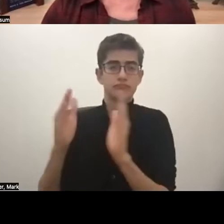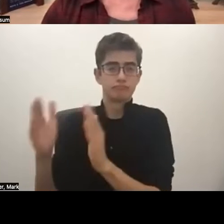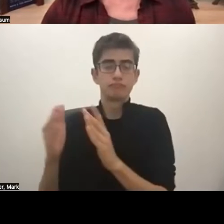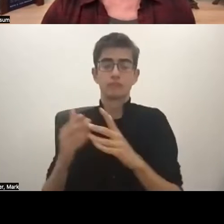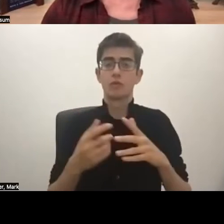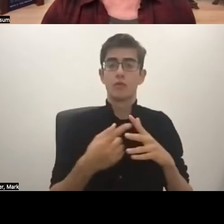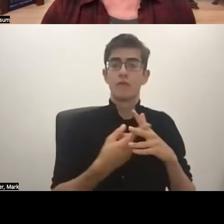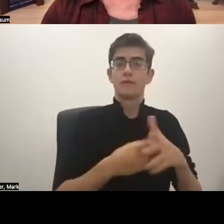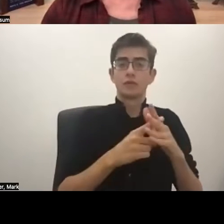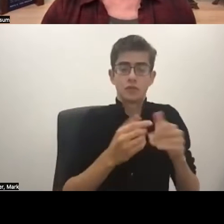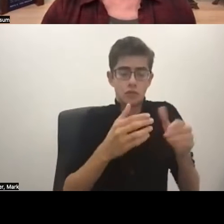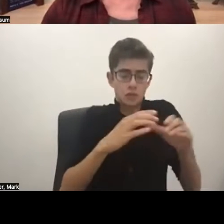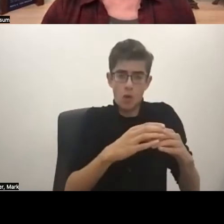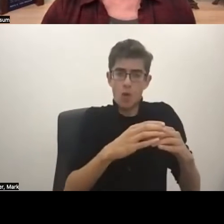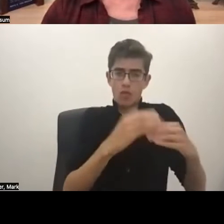and